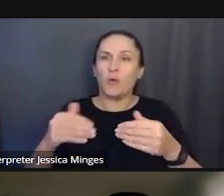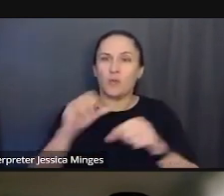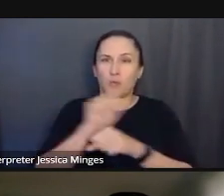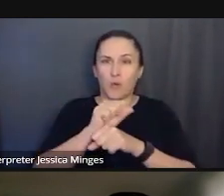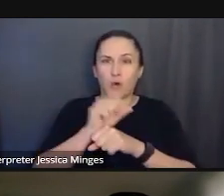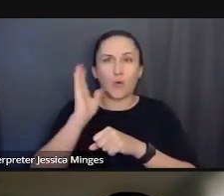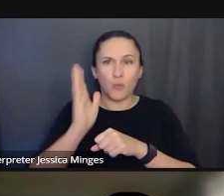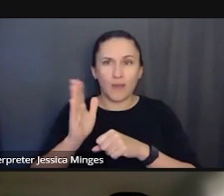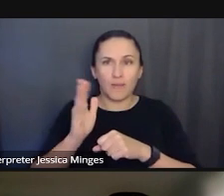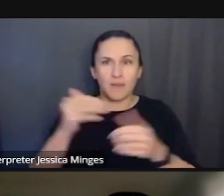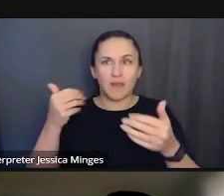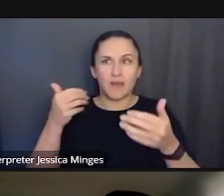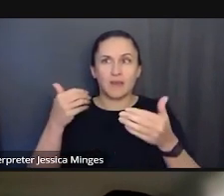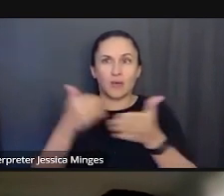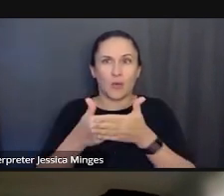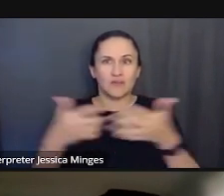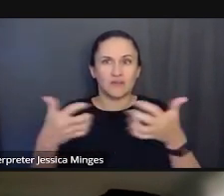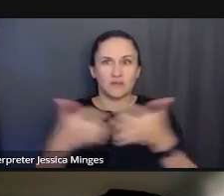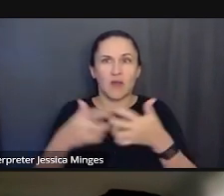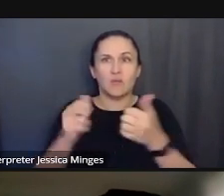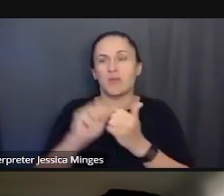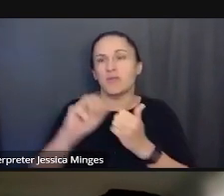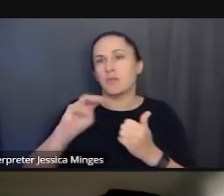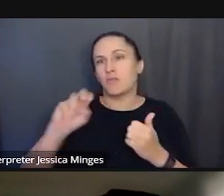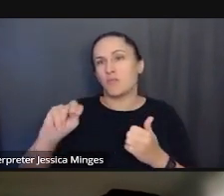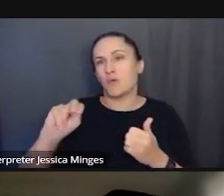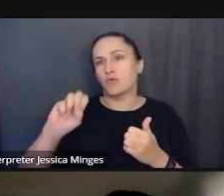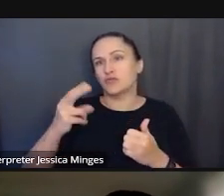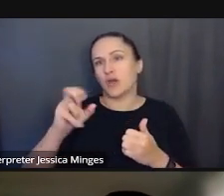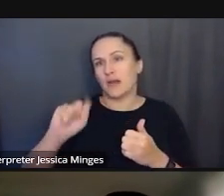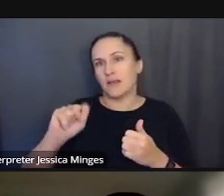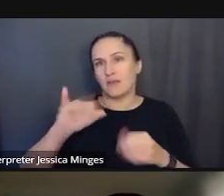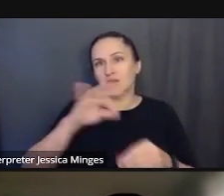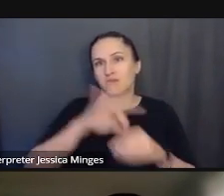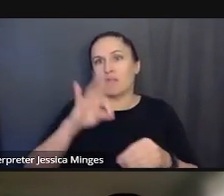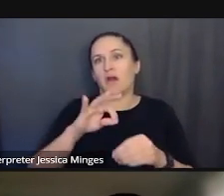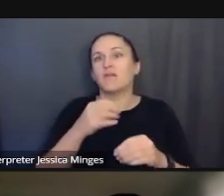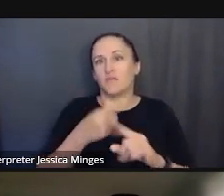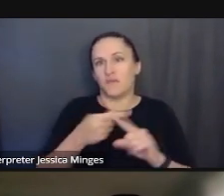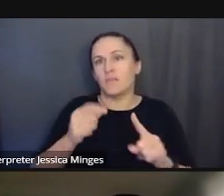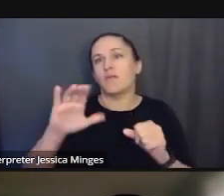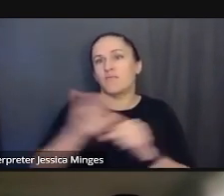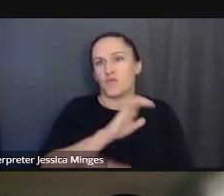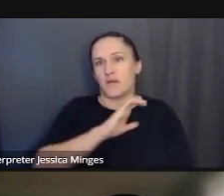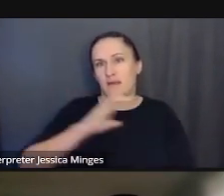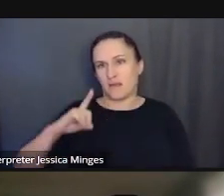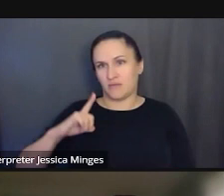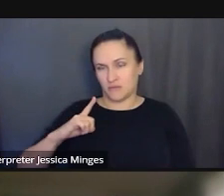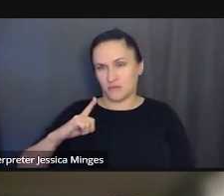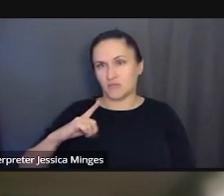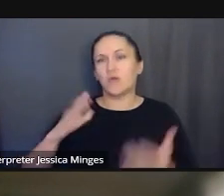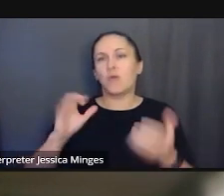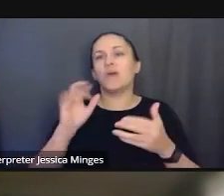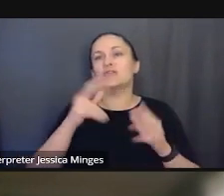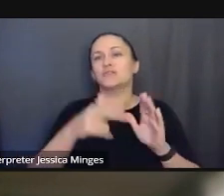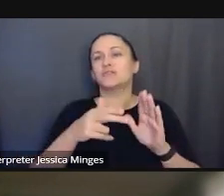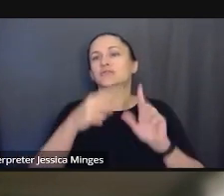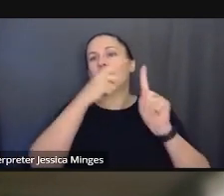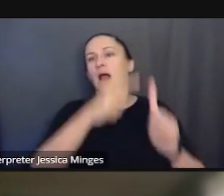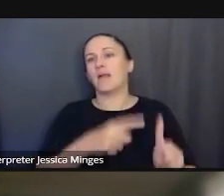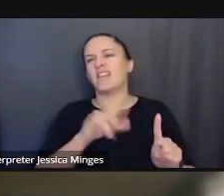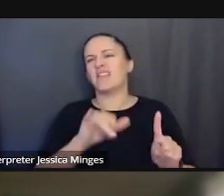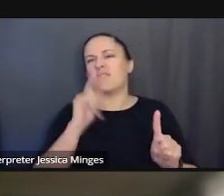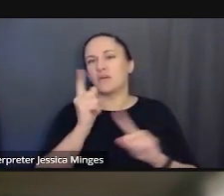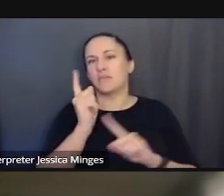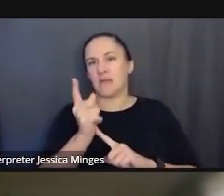much closely aligned to the moonshot that was voted on by the full council. So I just wanted to highlight this for a